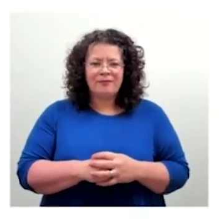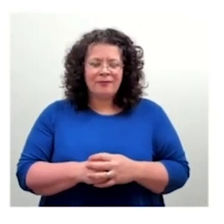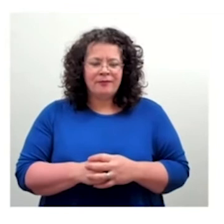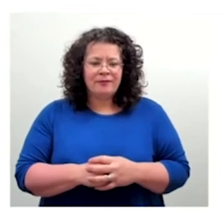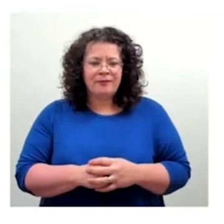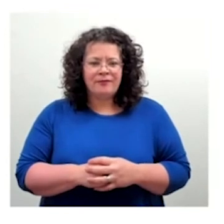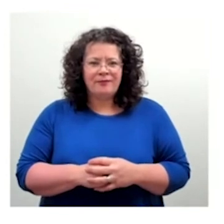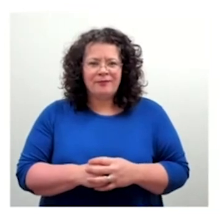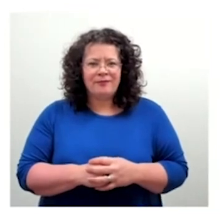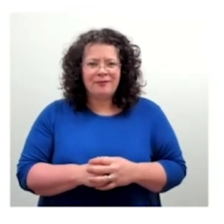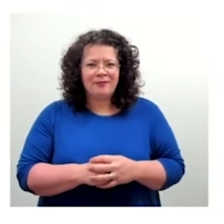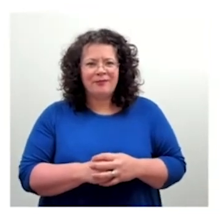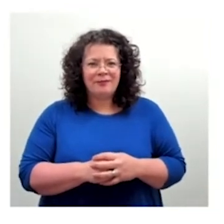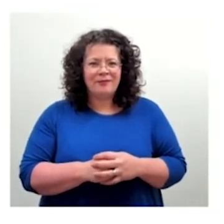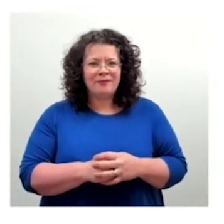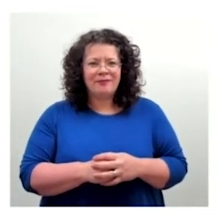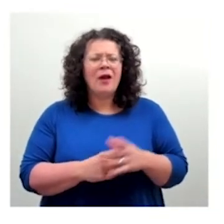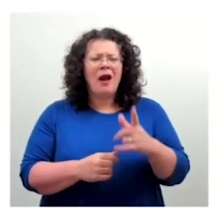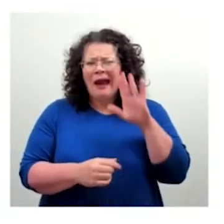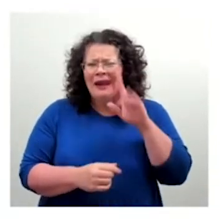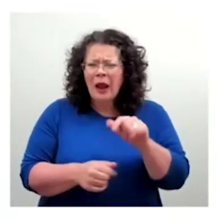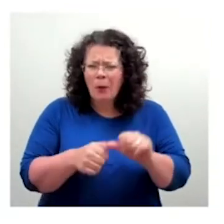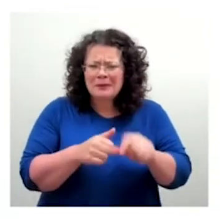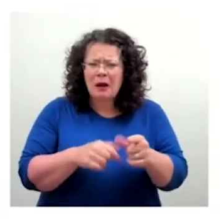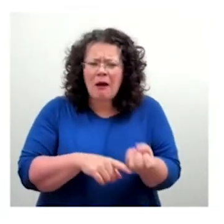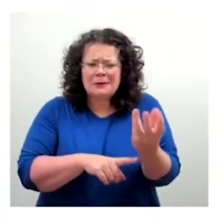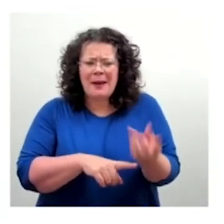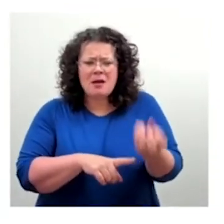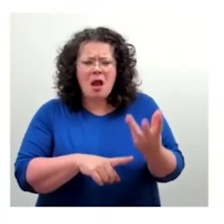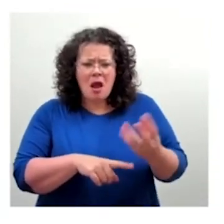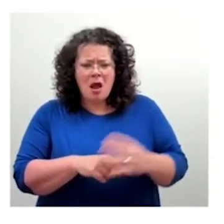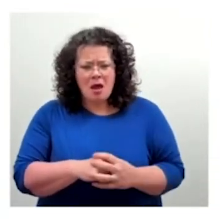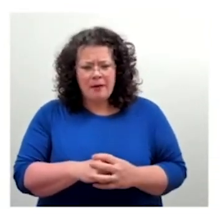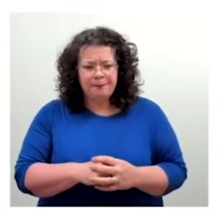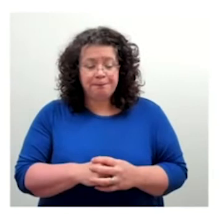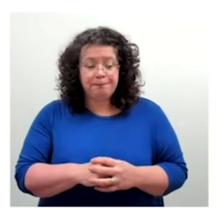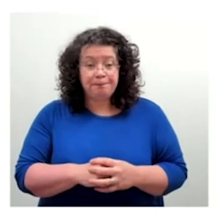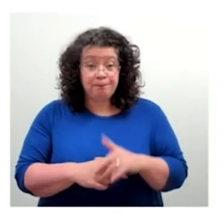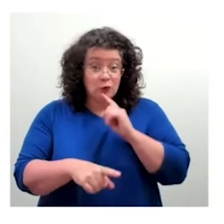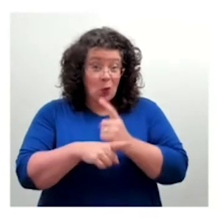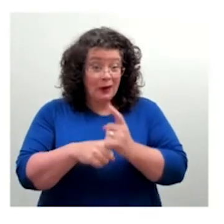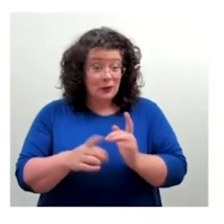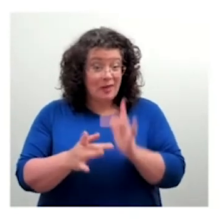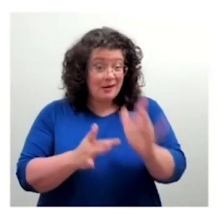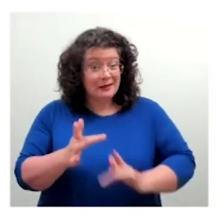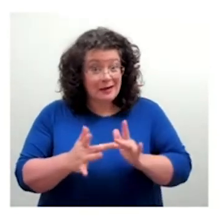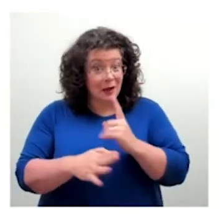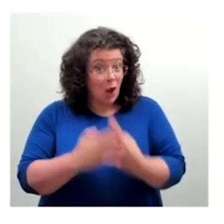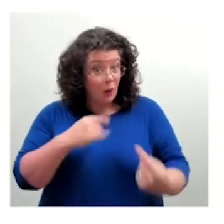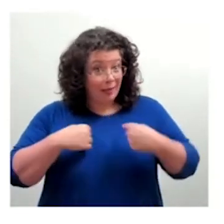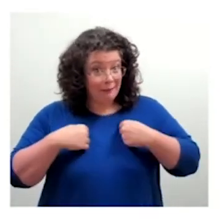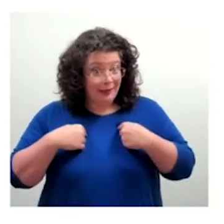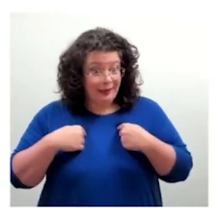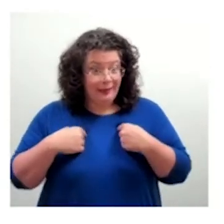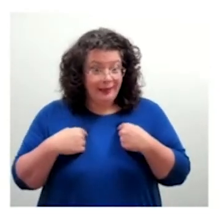to the internet. You're just not talking to me, so that's fine. Oh, good. Okay. Charlie, do you want to do your description? Yeah. So I was